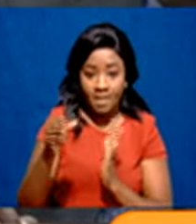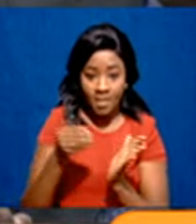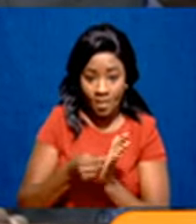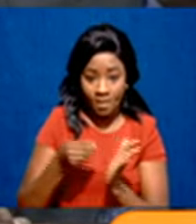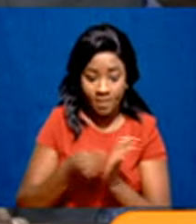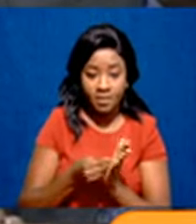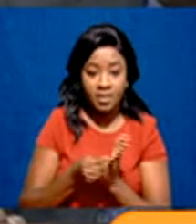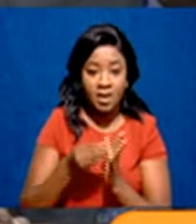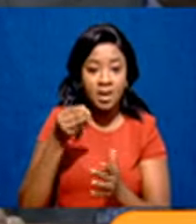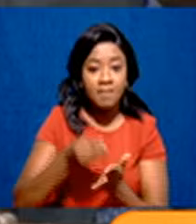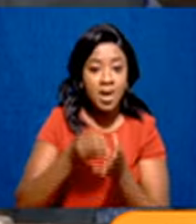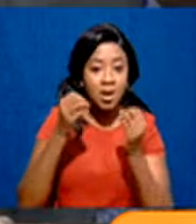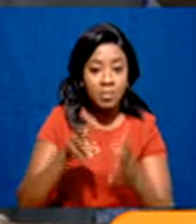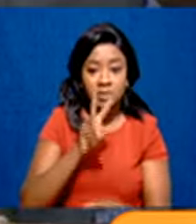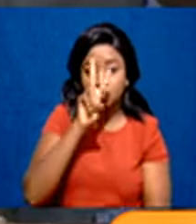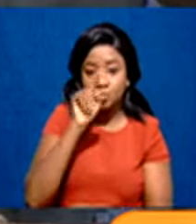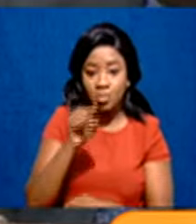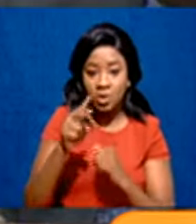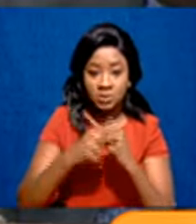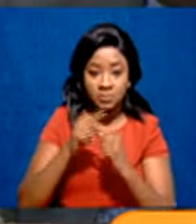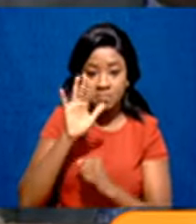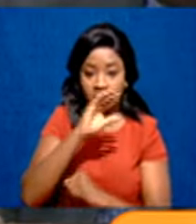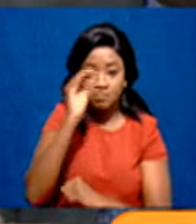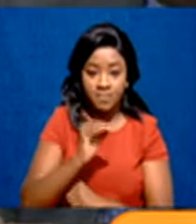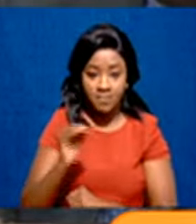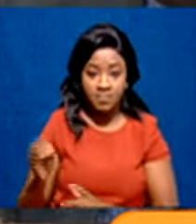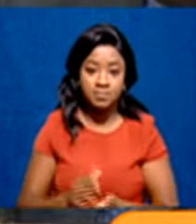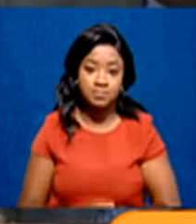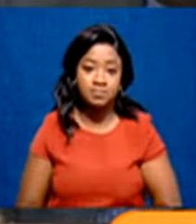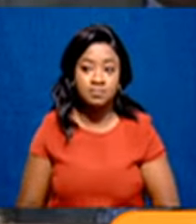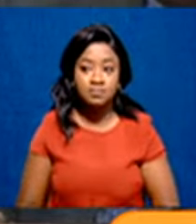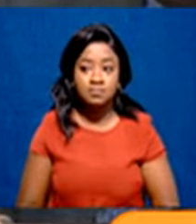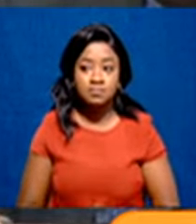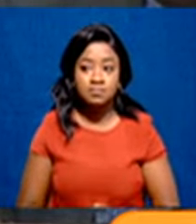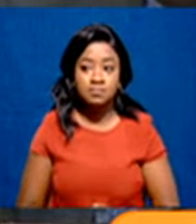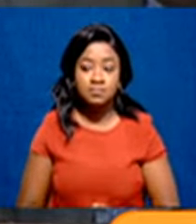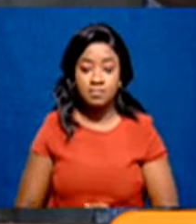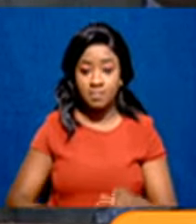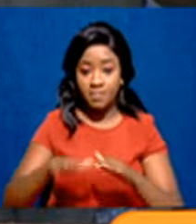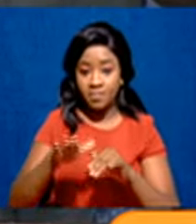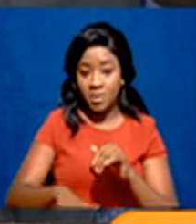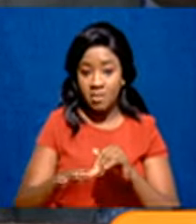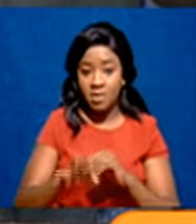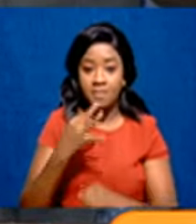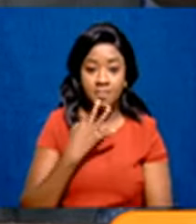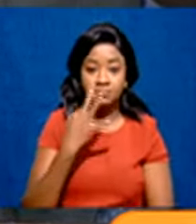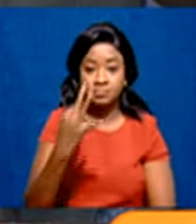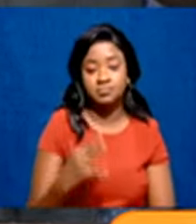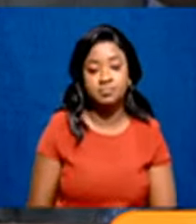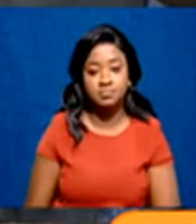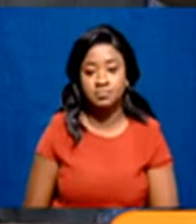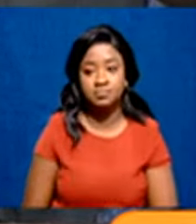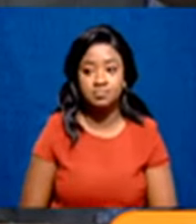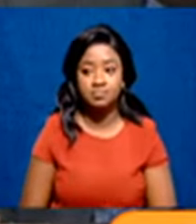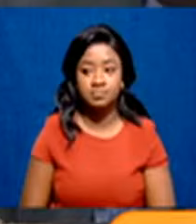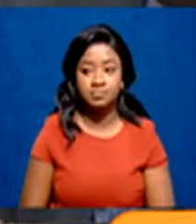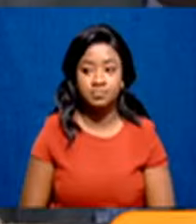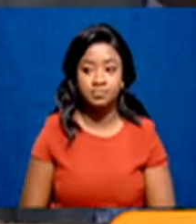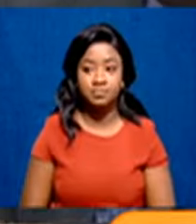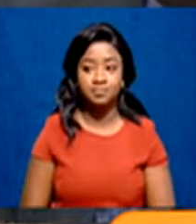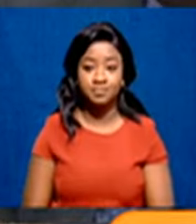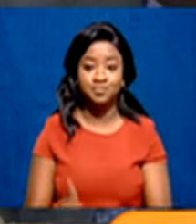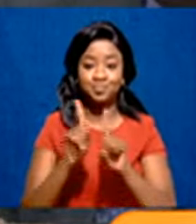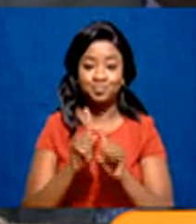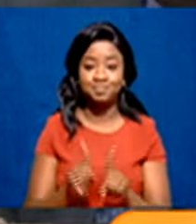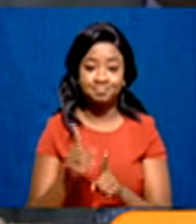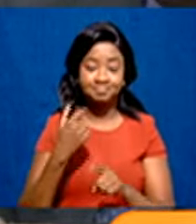at the rate of 2.75%. with a minimum of 300. And our hope